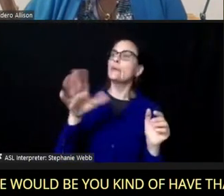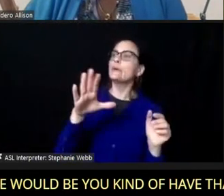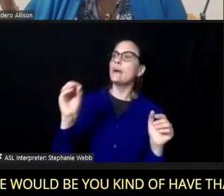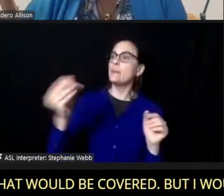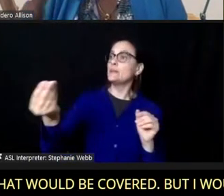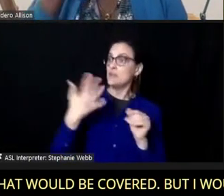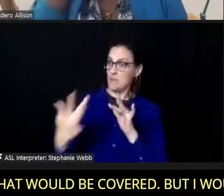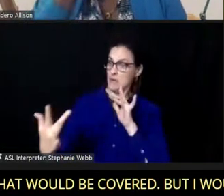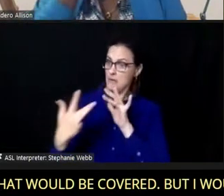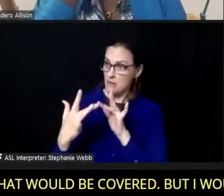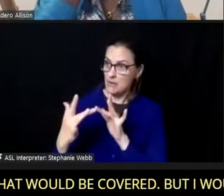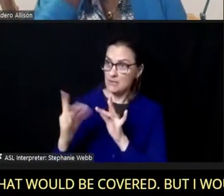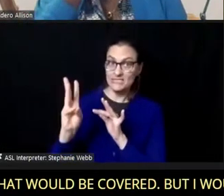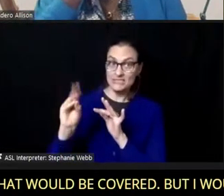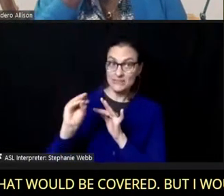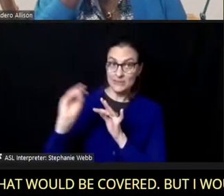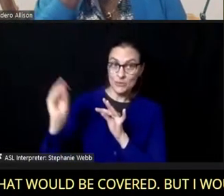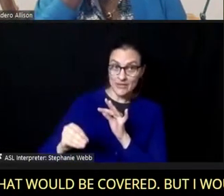at the 80%.